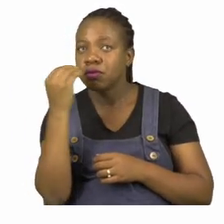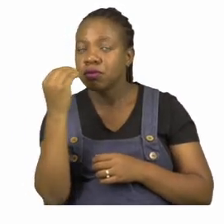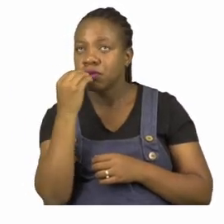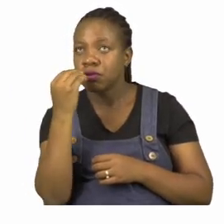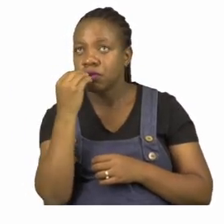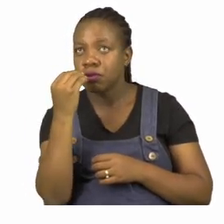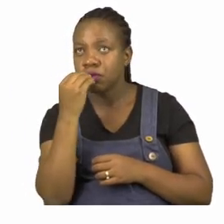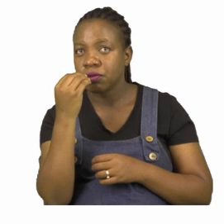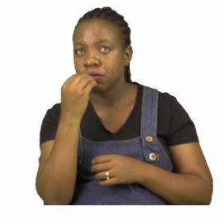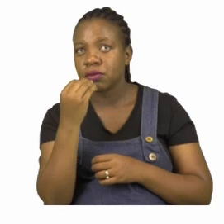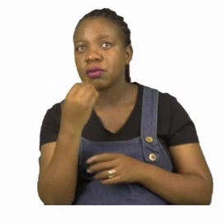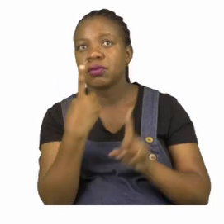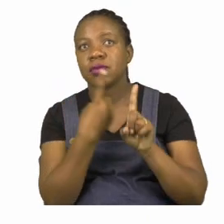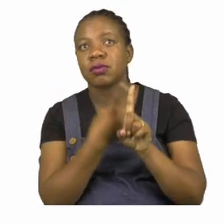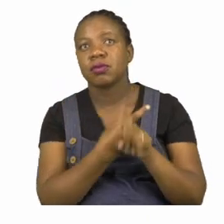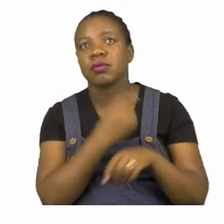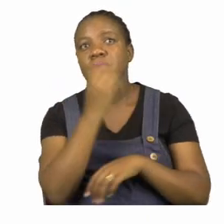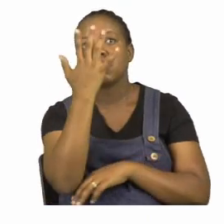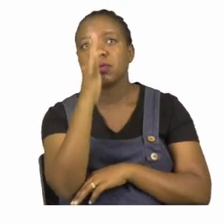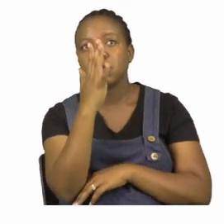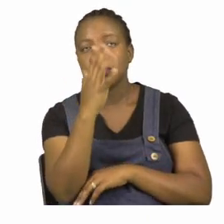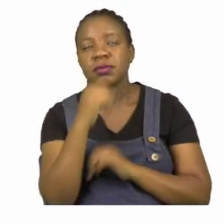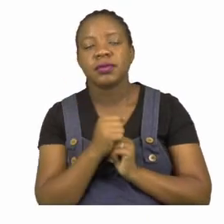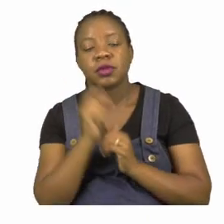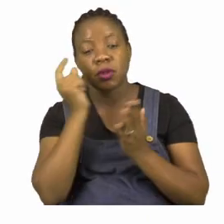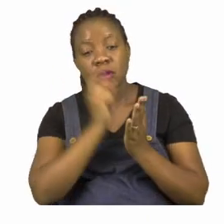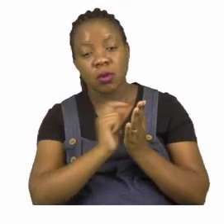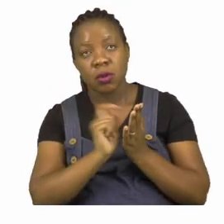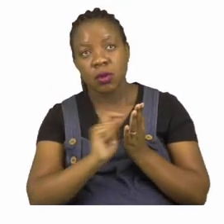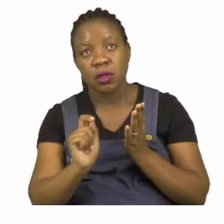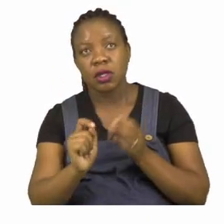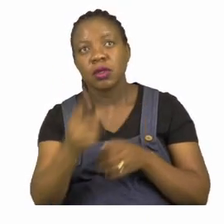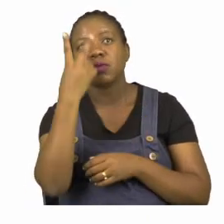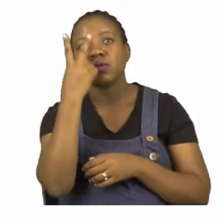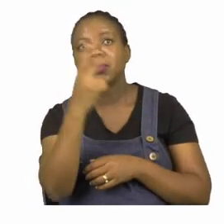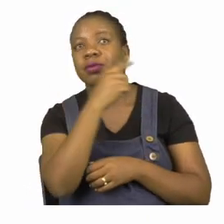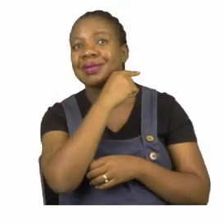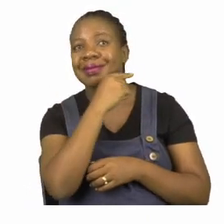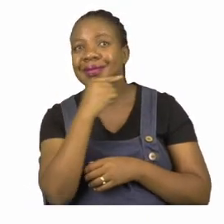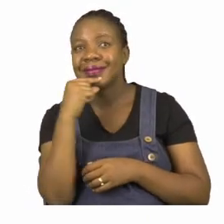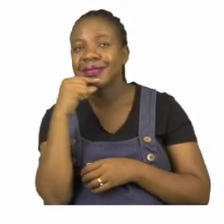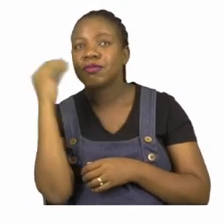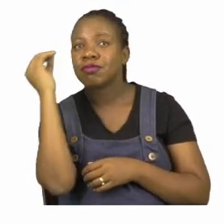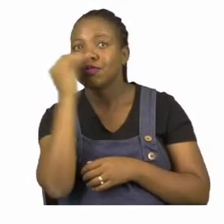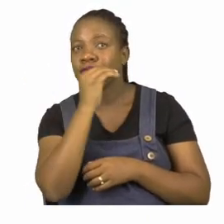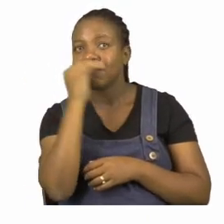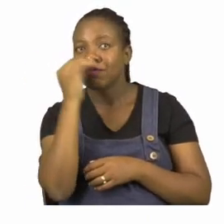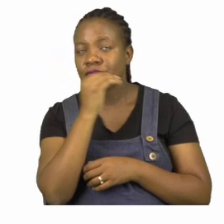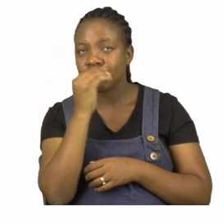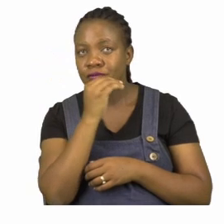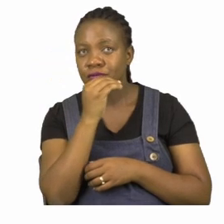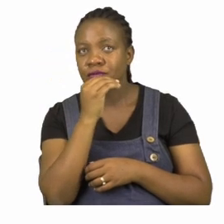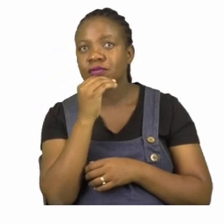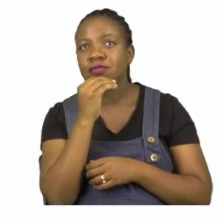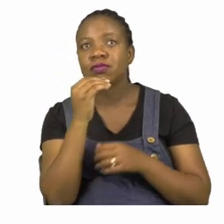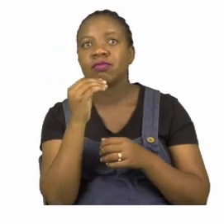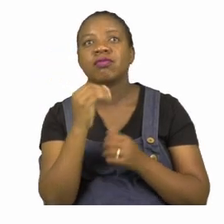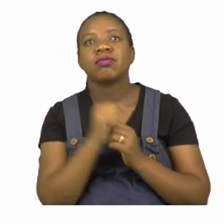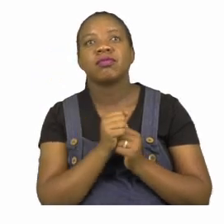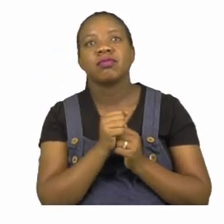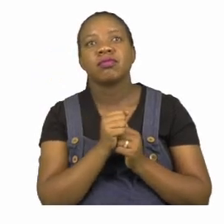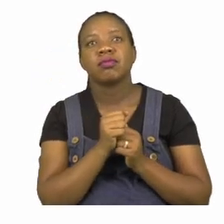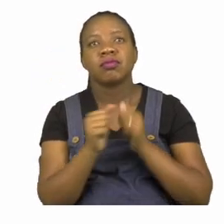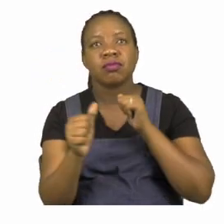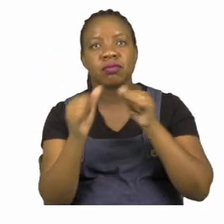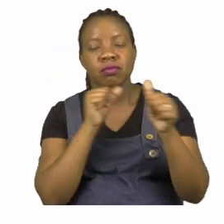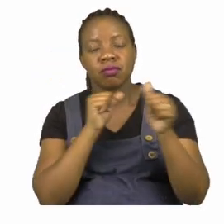the food you eat from a plant. We have flowers, stems,